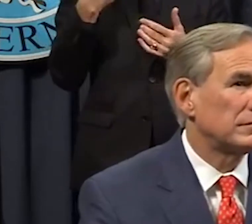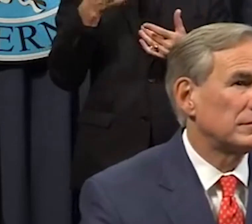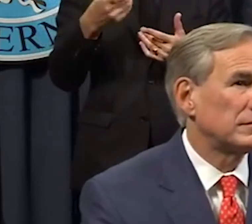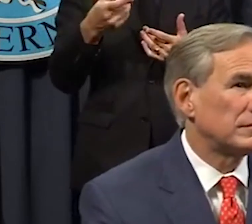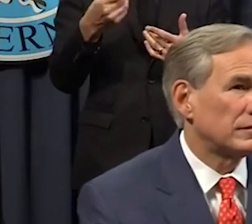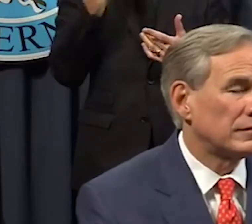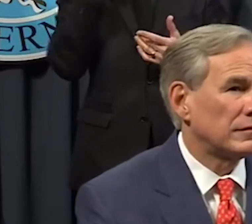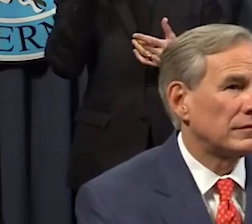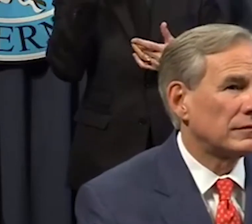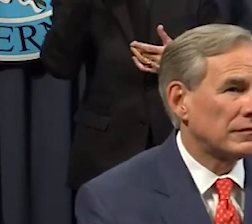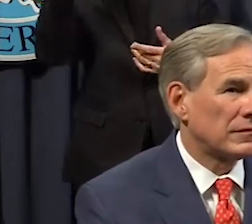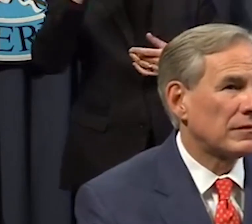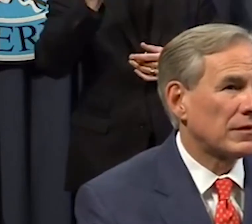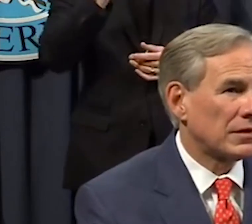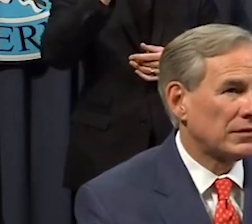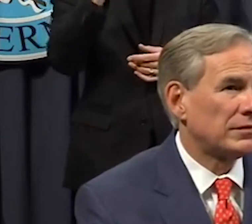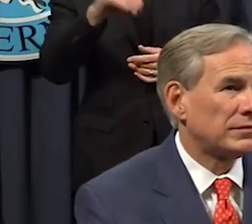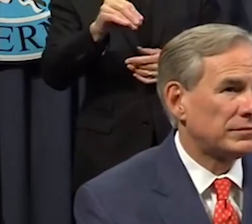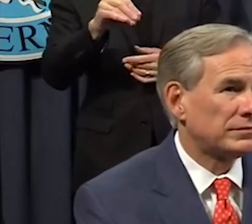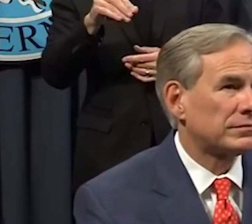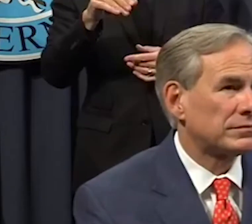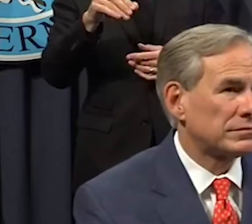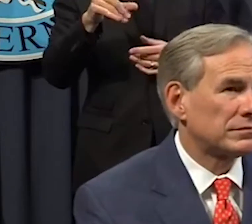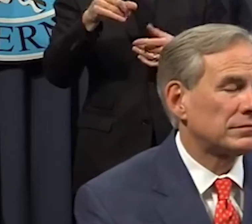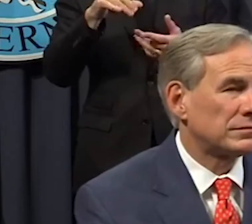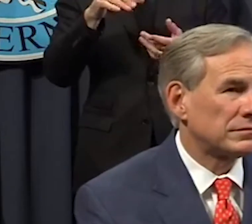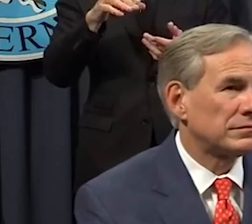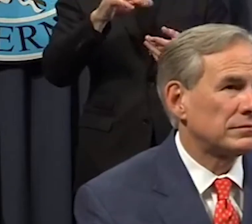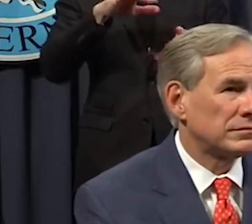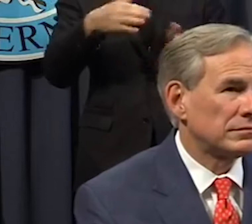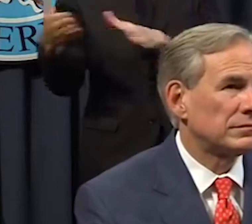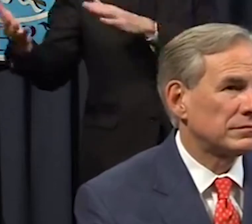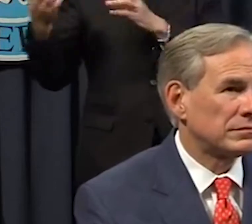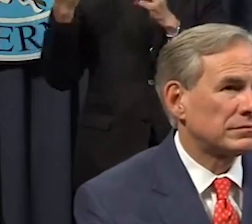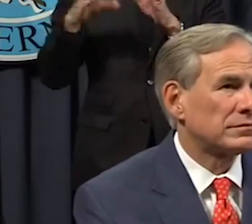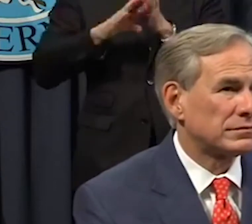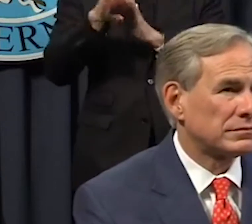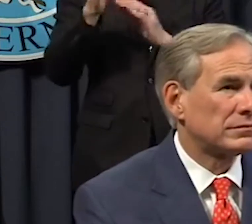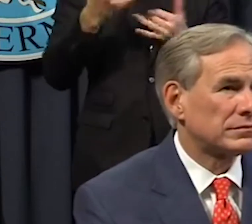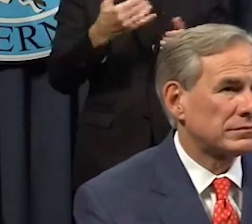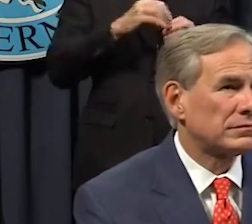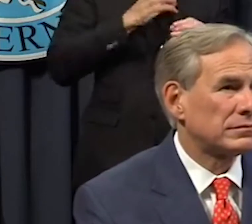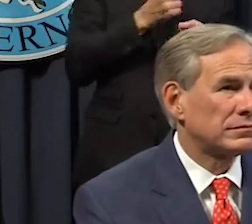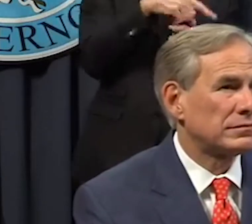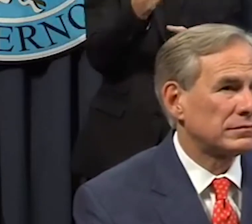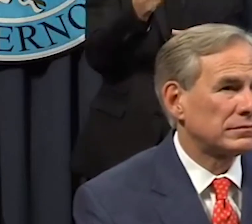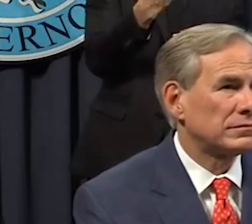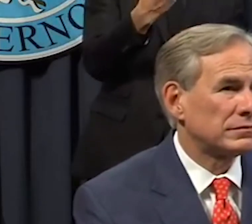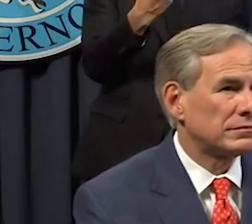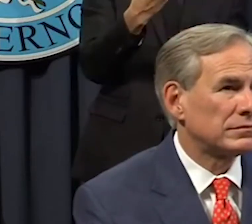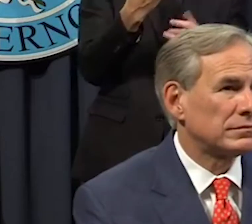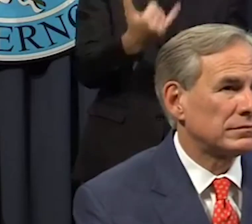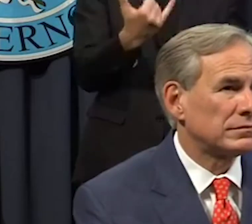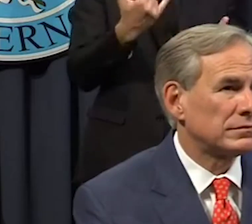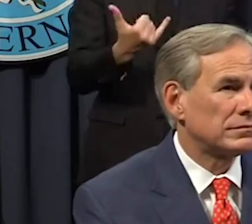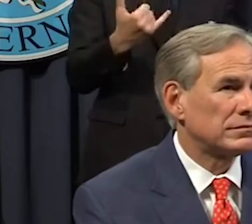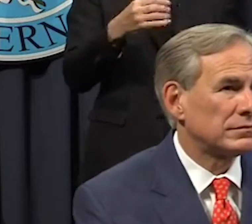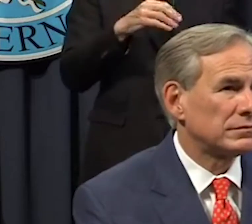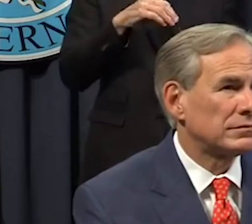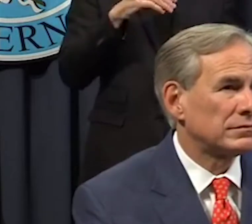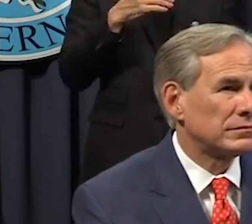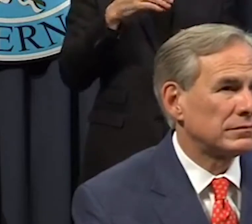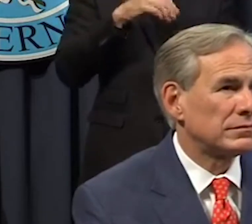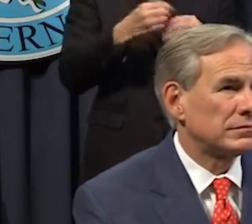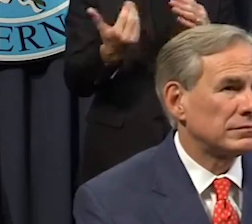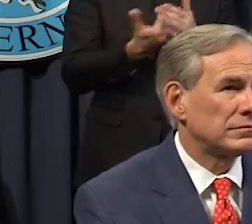overtook California. We have 30% of the population in number of deaths. We're number one today, in right this moment, in